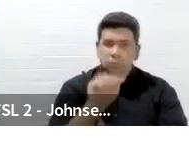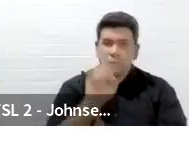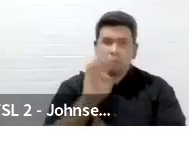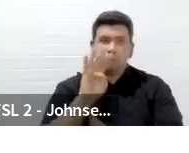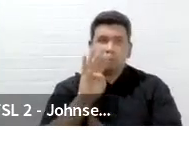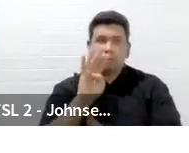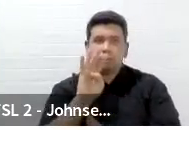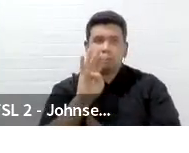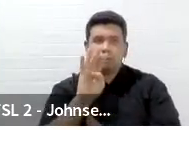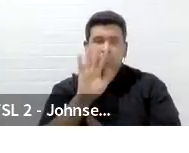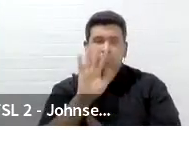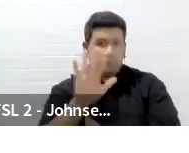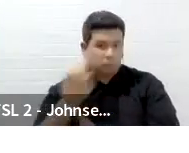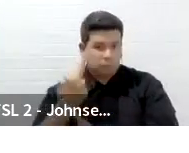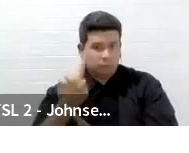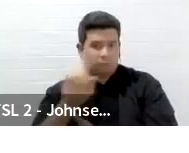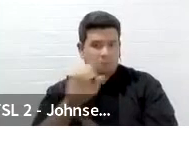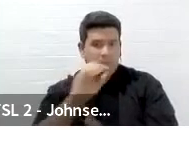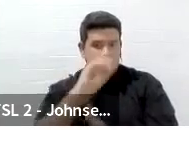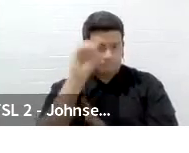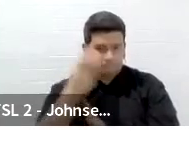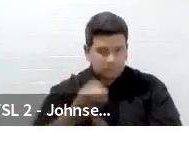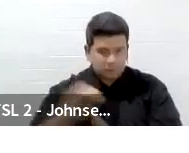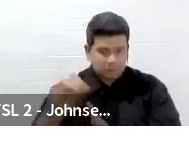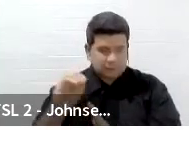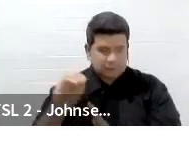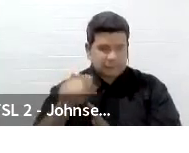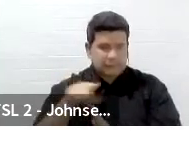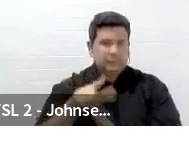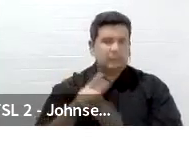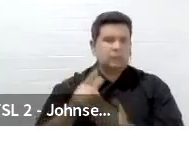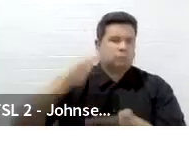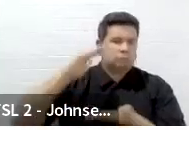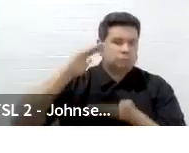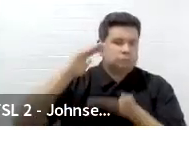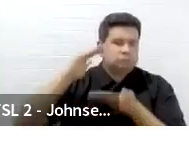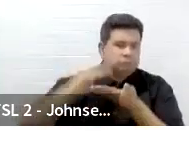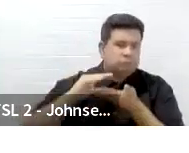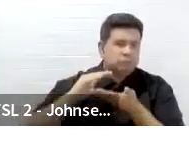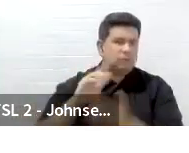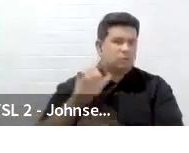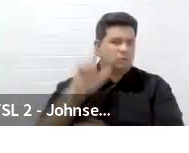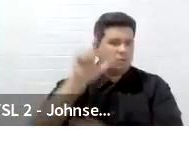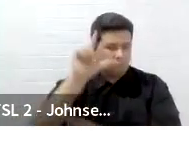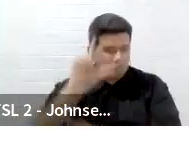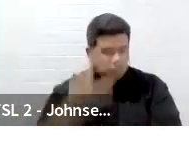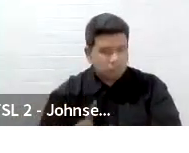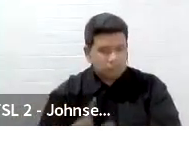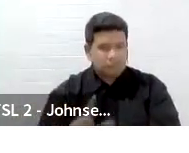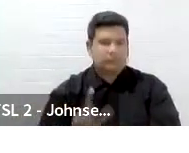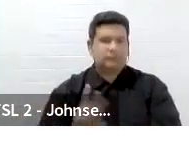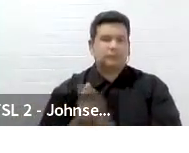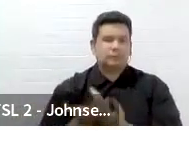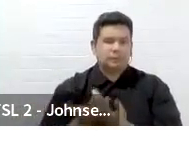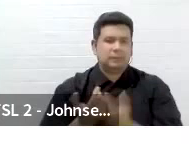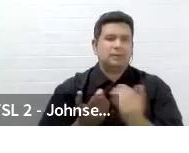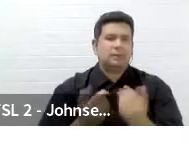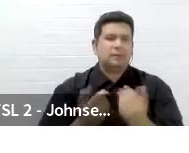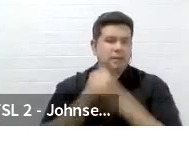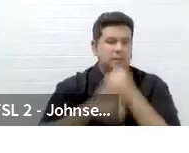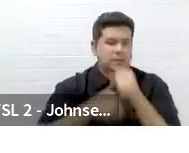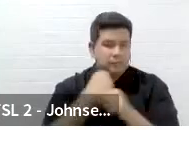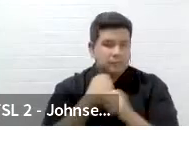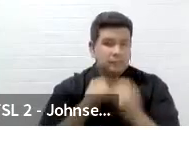0.51%. And it's the lowest annual growth rate registered in the country in the last century.